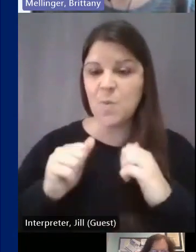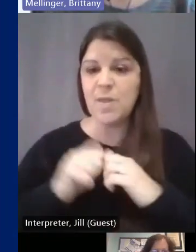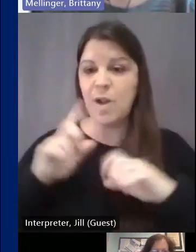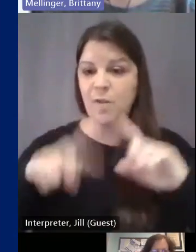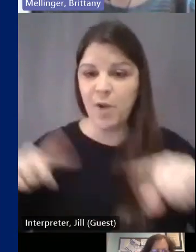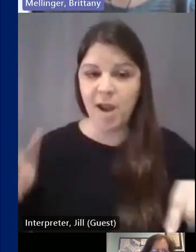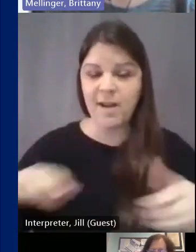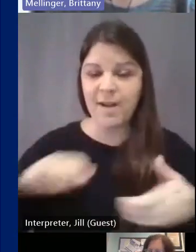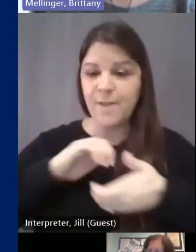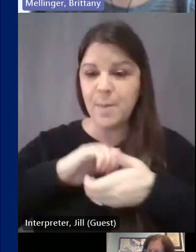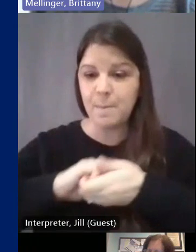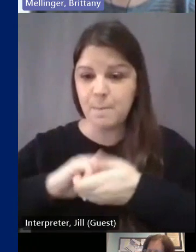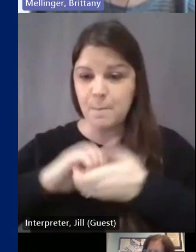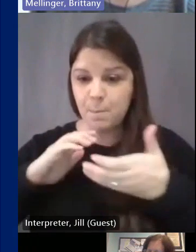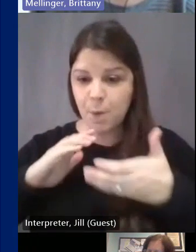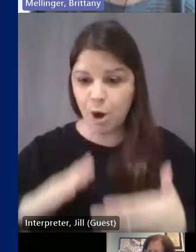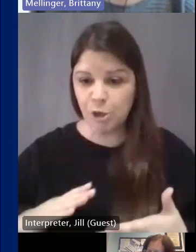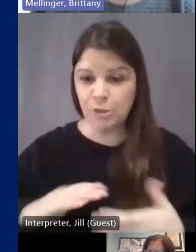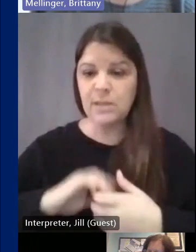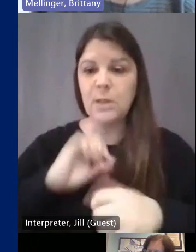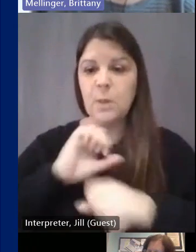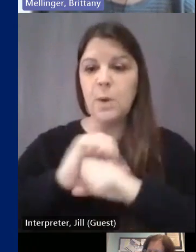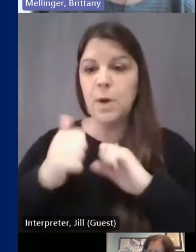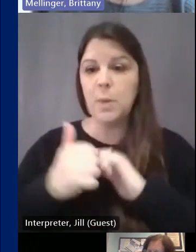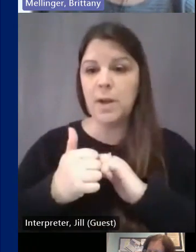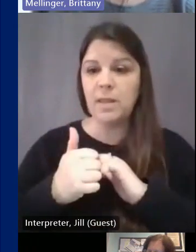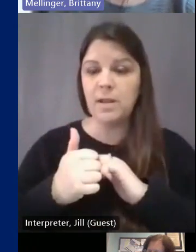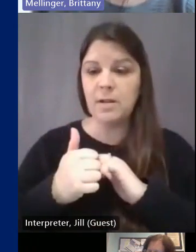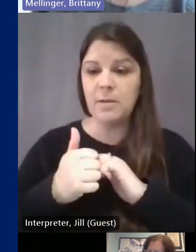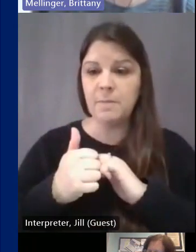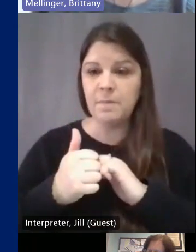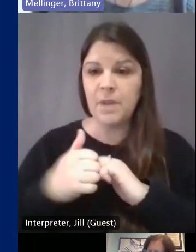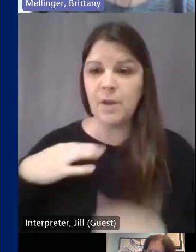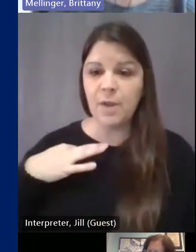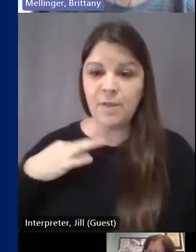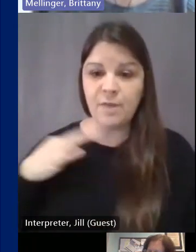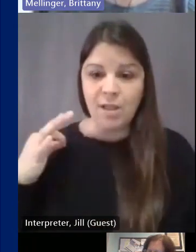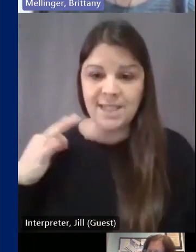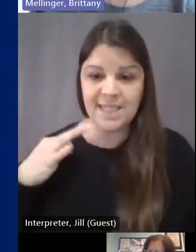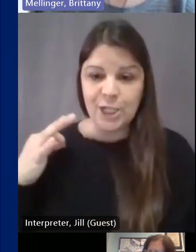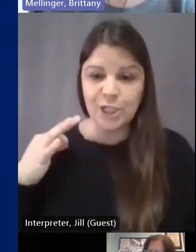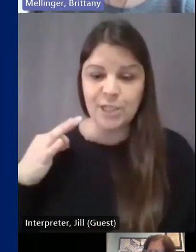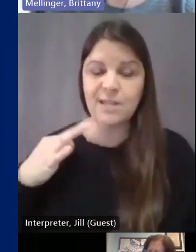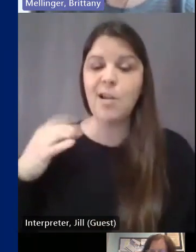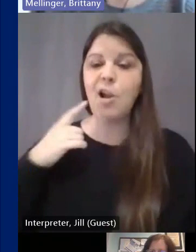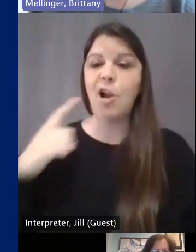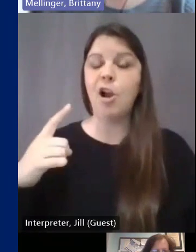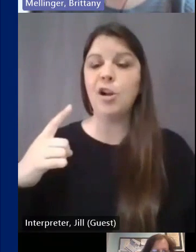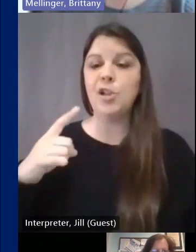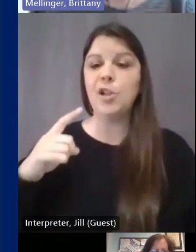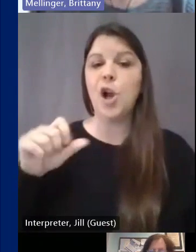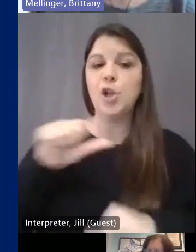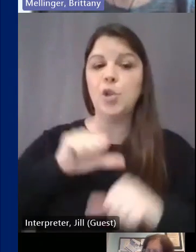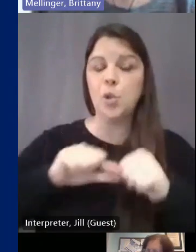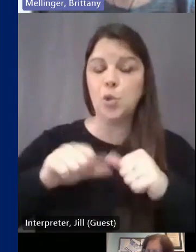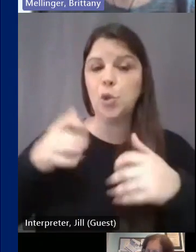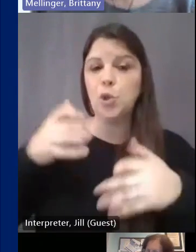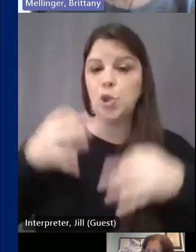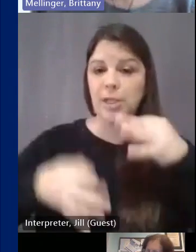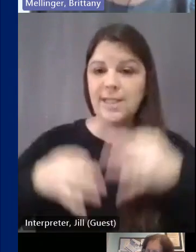variety of partners. We work with volunteers in our Social Justice Ambassador Program,